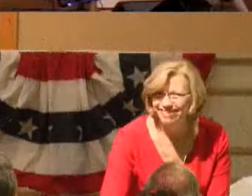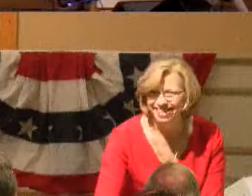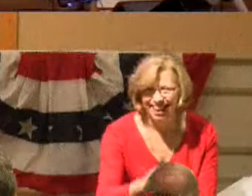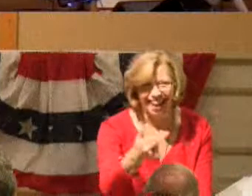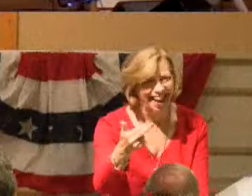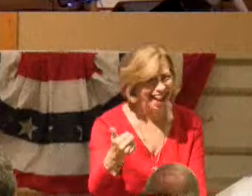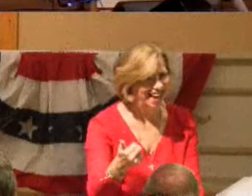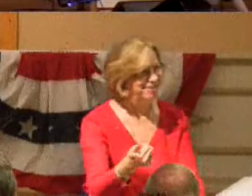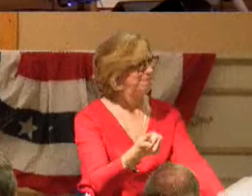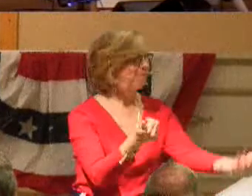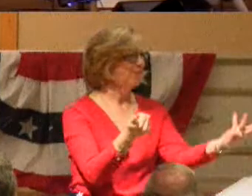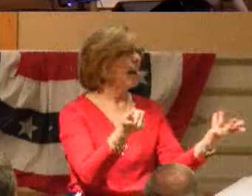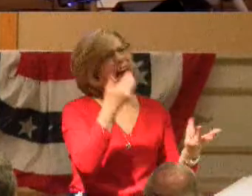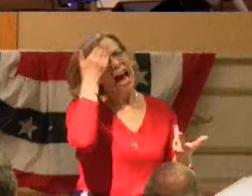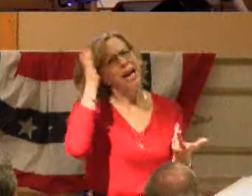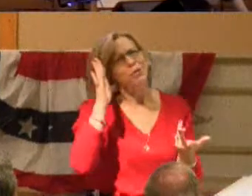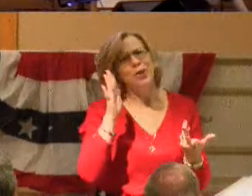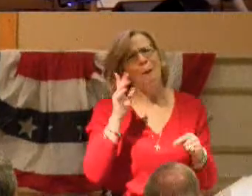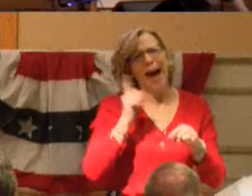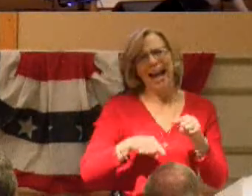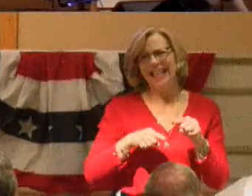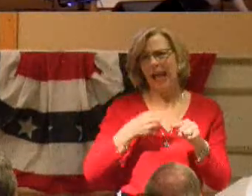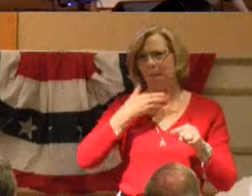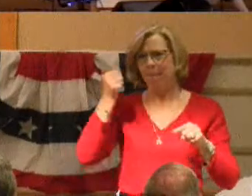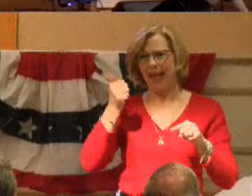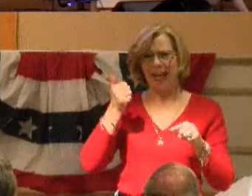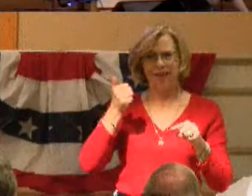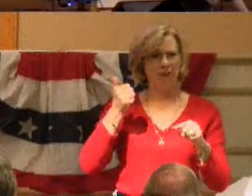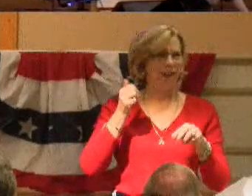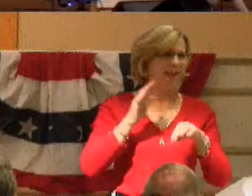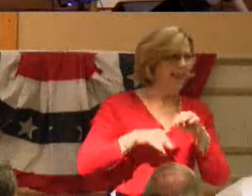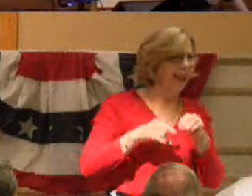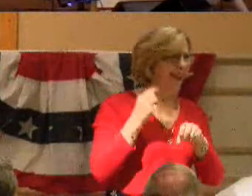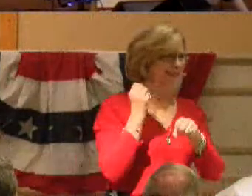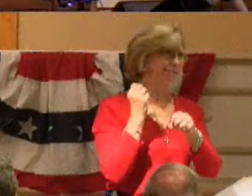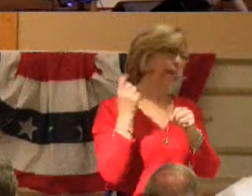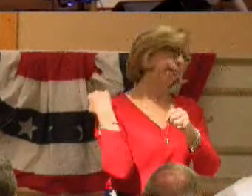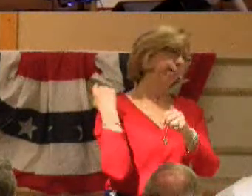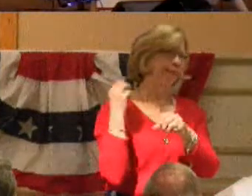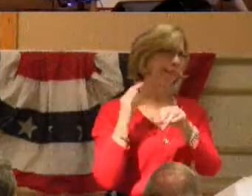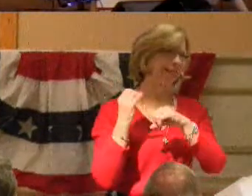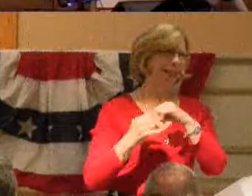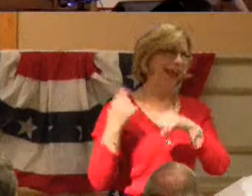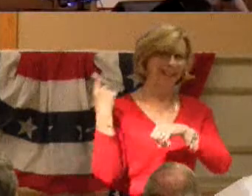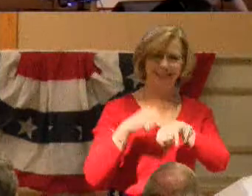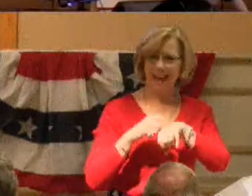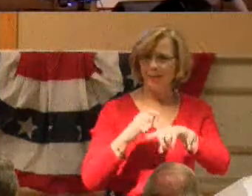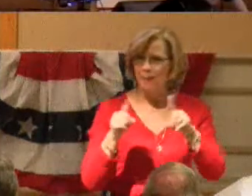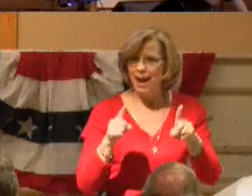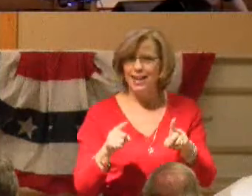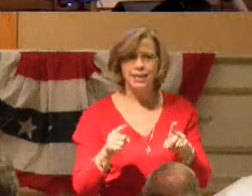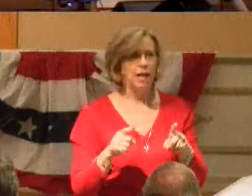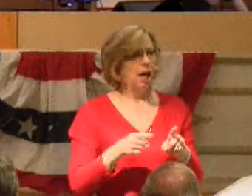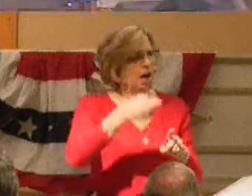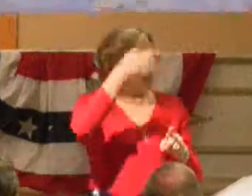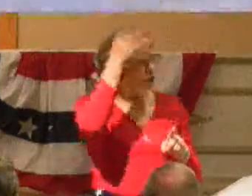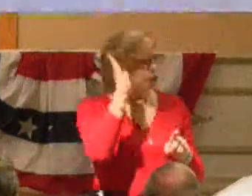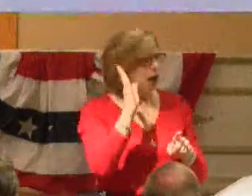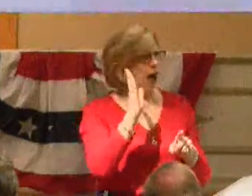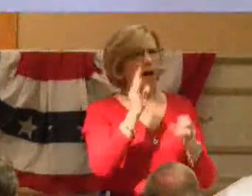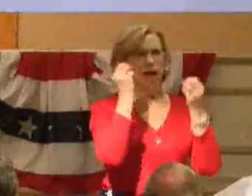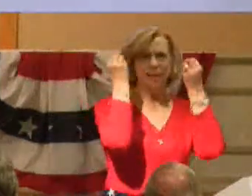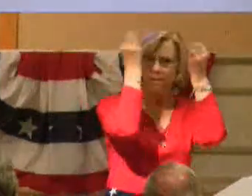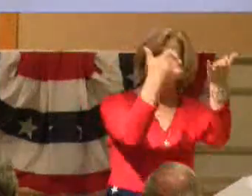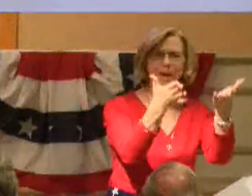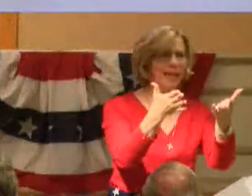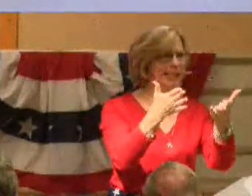So I don't know that I can get much better than I was last time, but the message of Christ is superb and it never grows old.